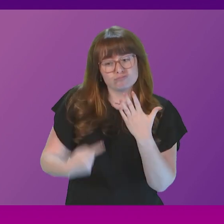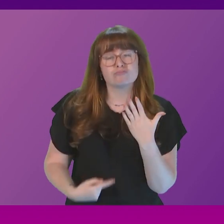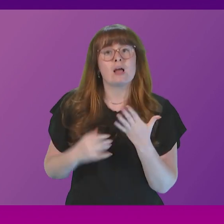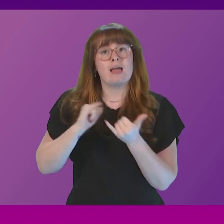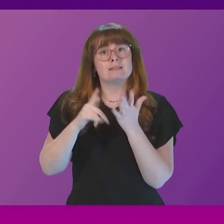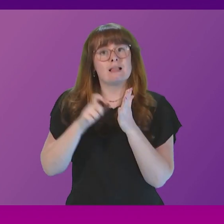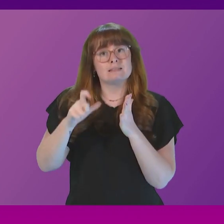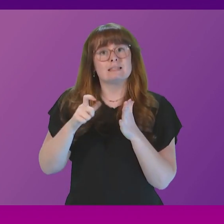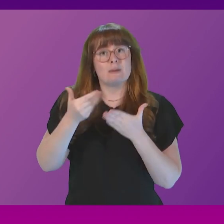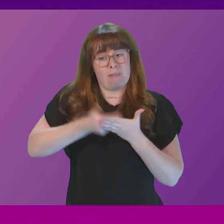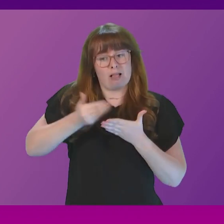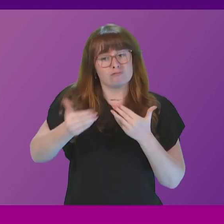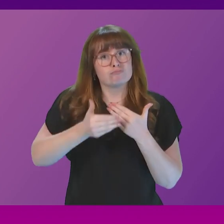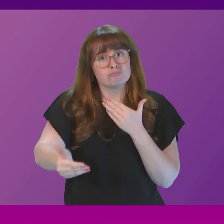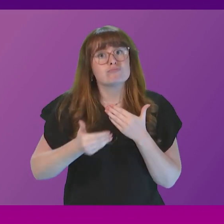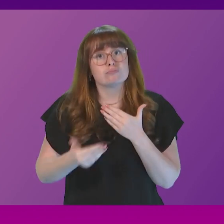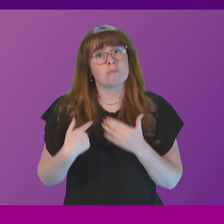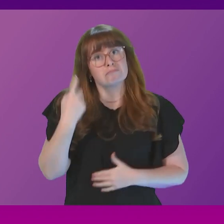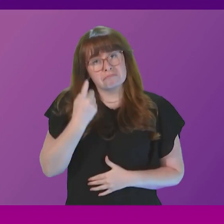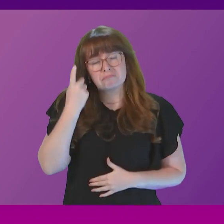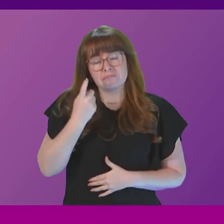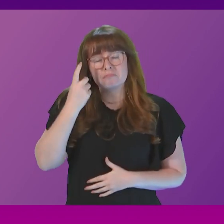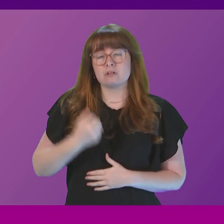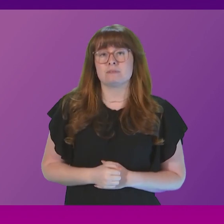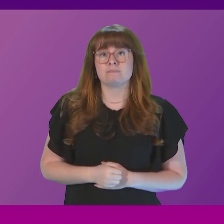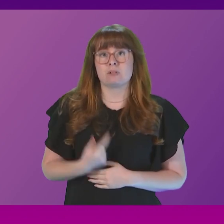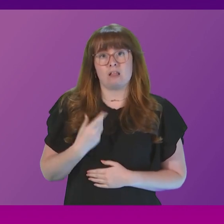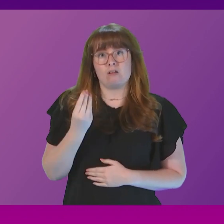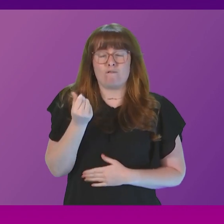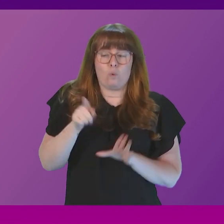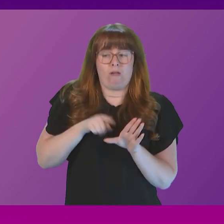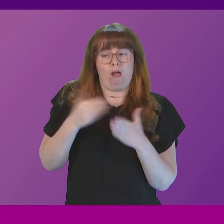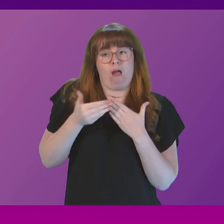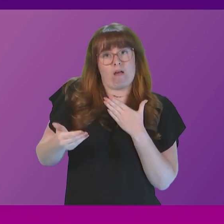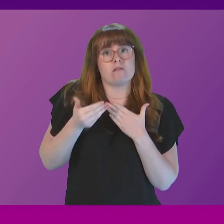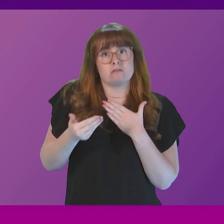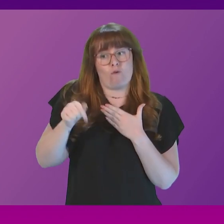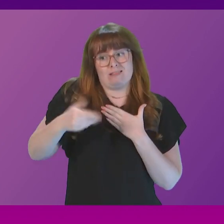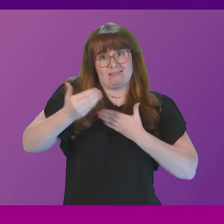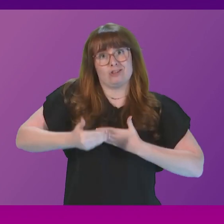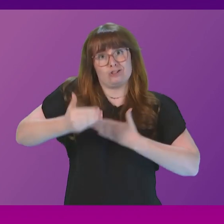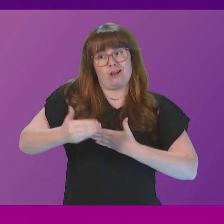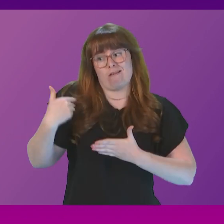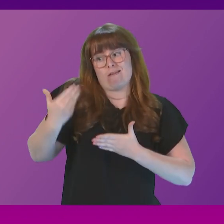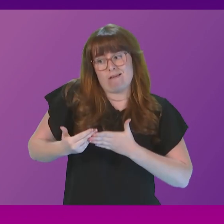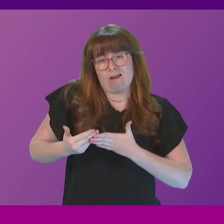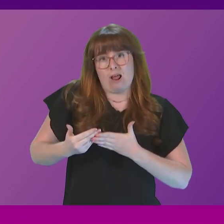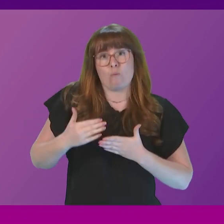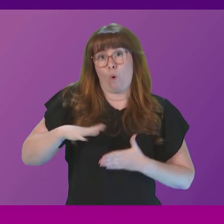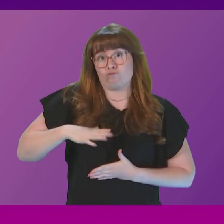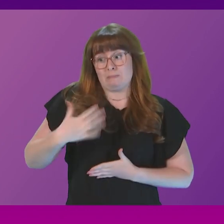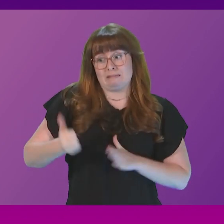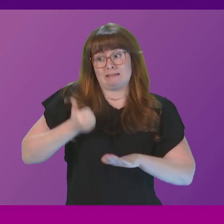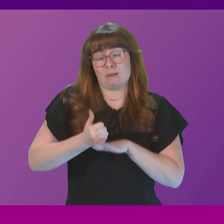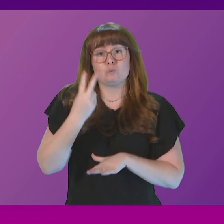session. We are, of course, a couple of years into this particular session, and we've already brought forward two SLC